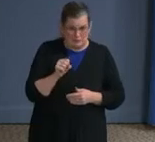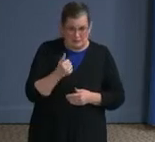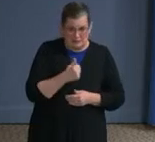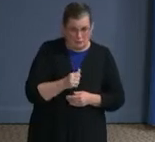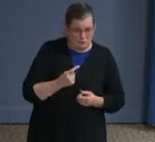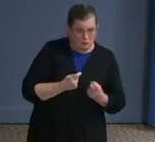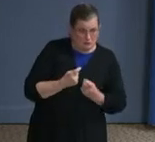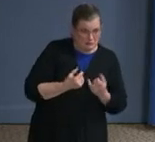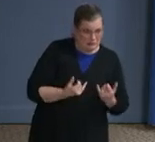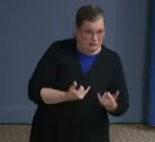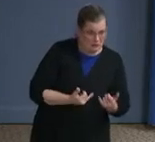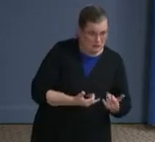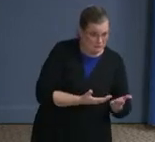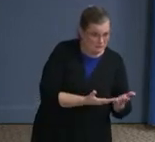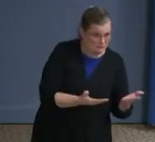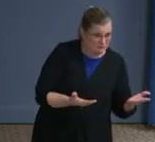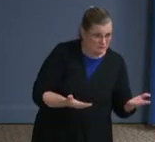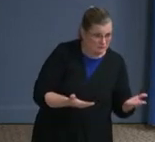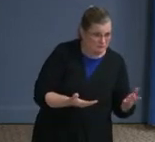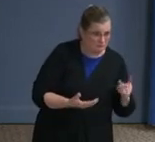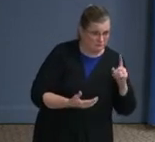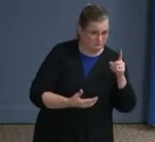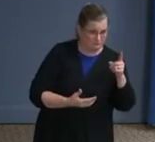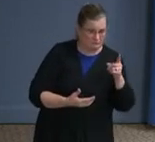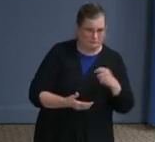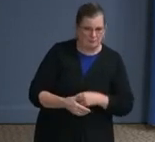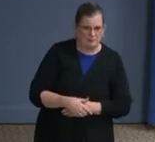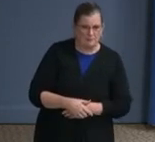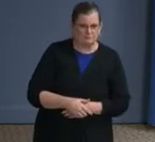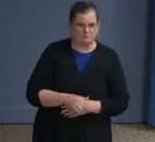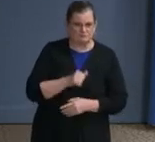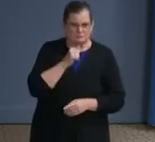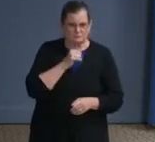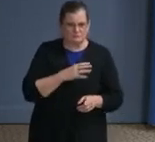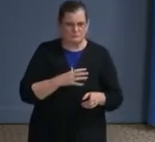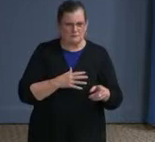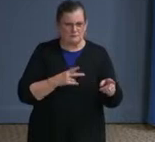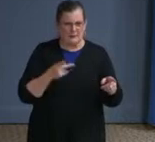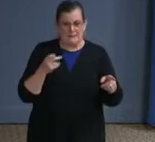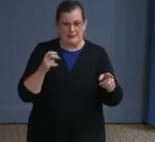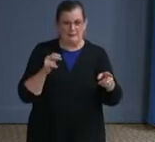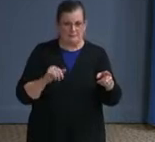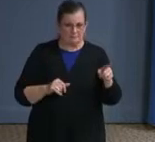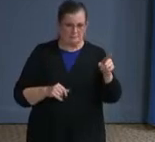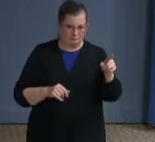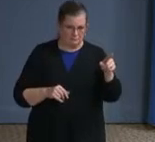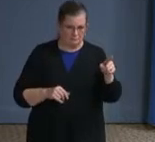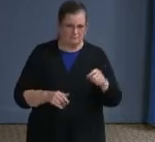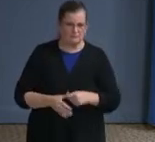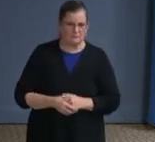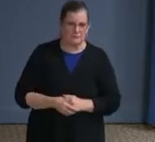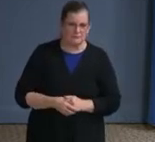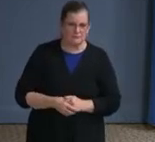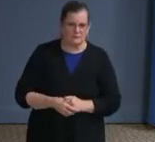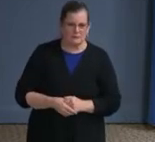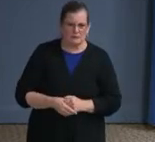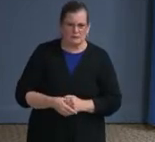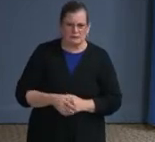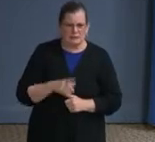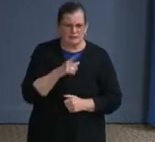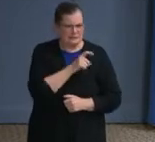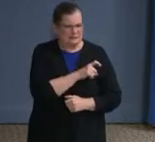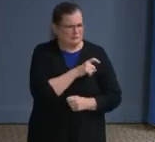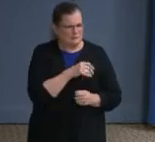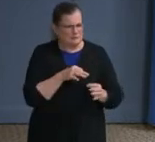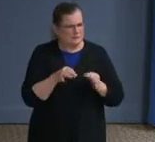questions? Yes, is that Perry? Yes, yes. Can you explain more why you didn't put Alyssa Silverman's